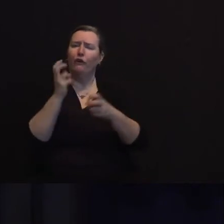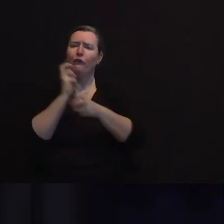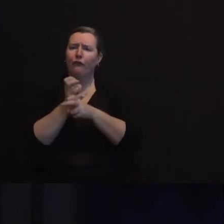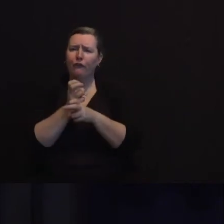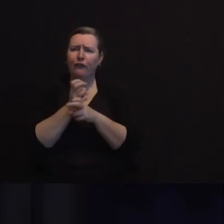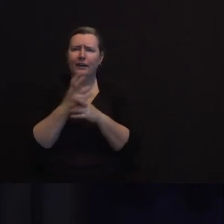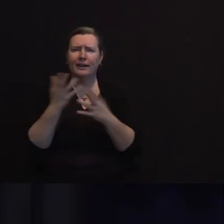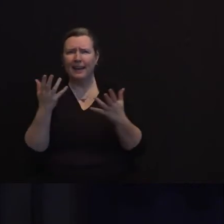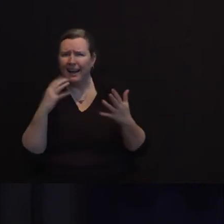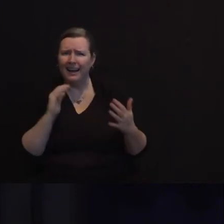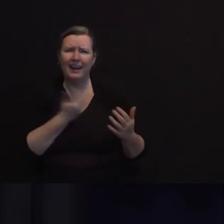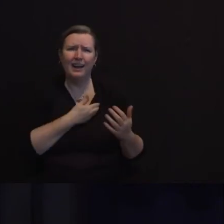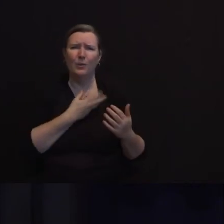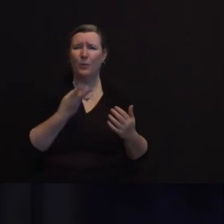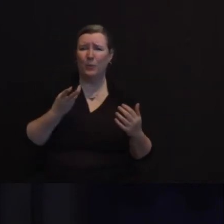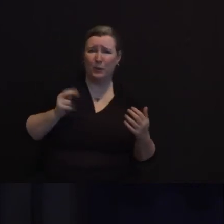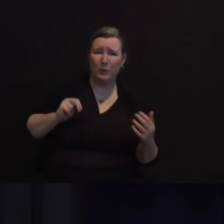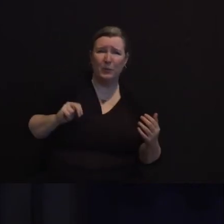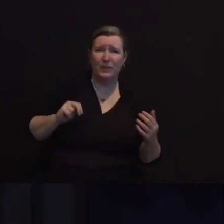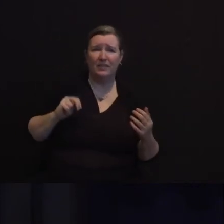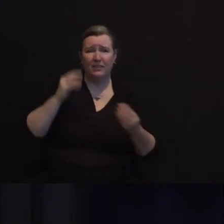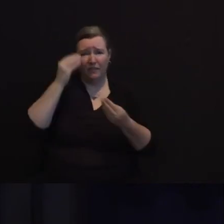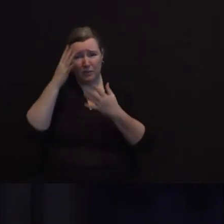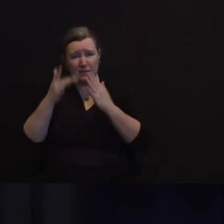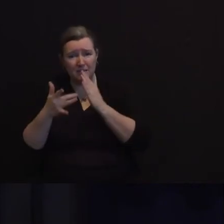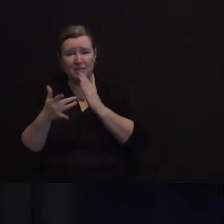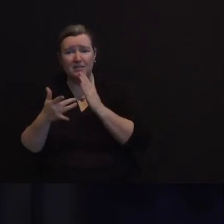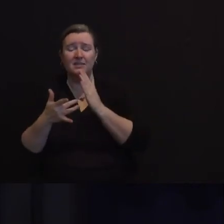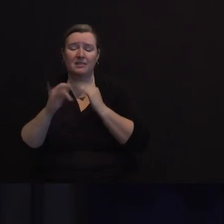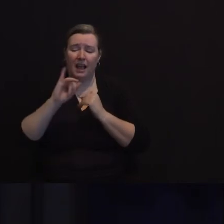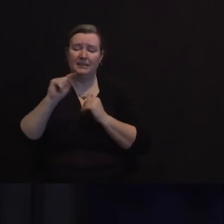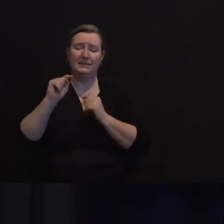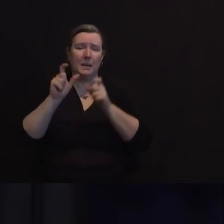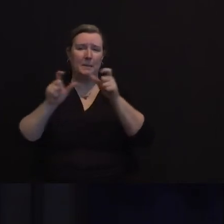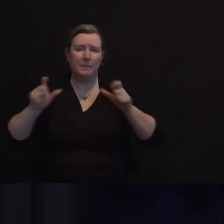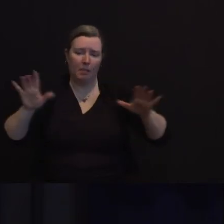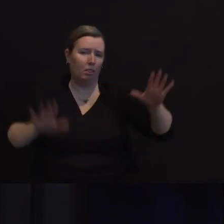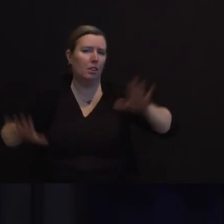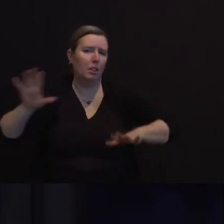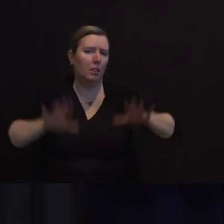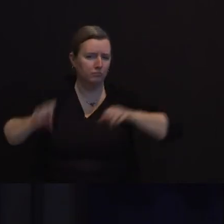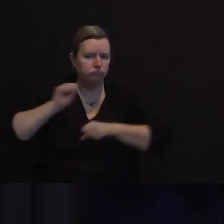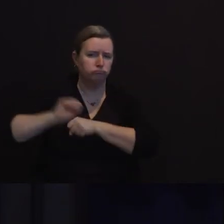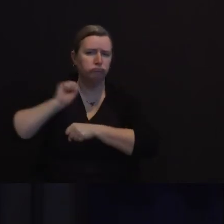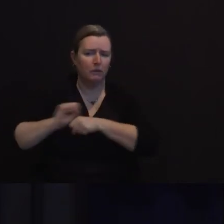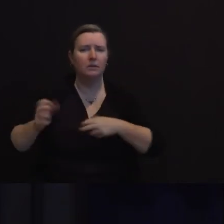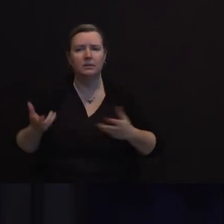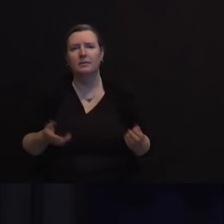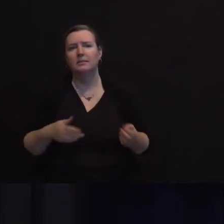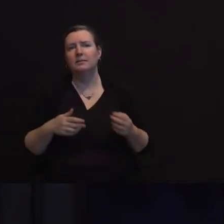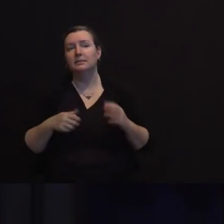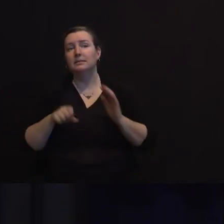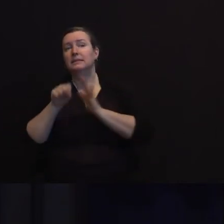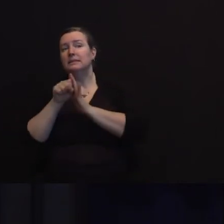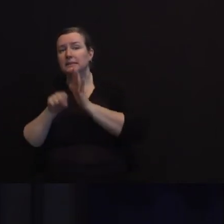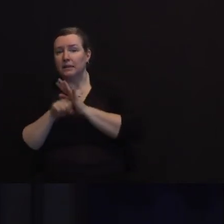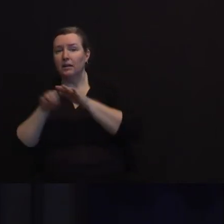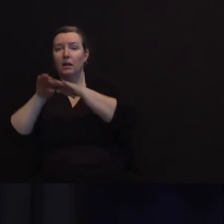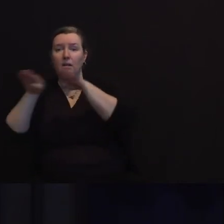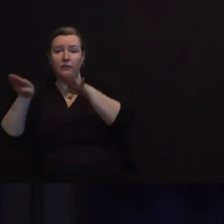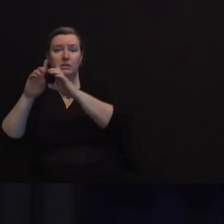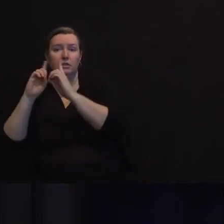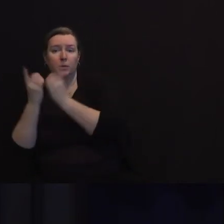technology experts at the state level and at the department level, and